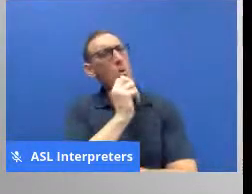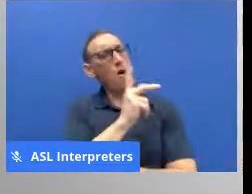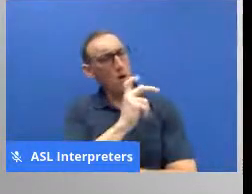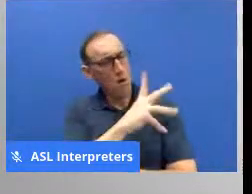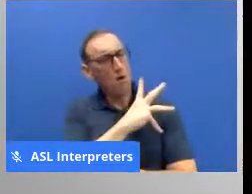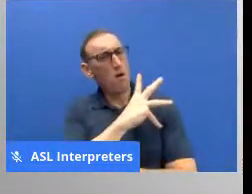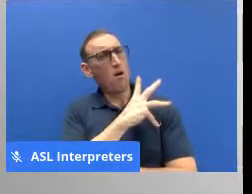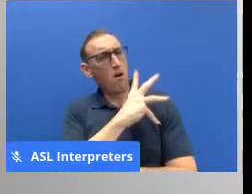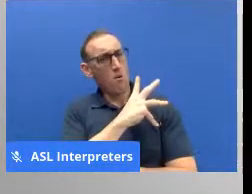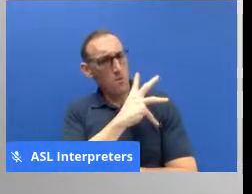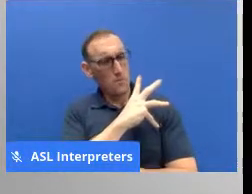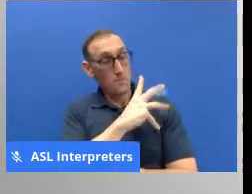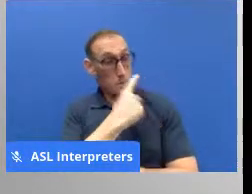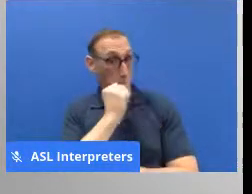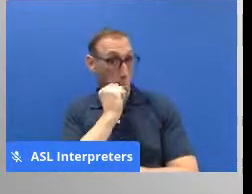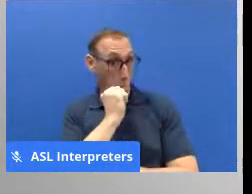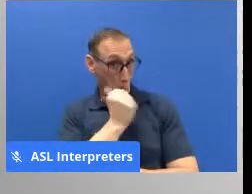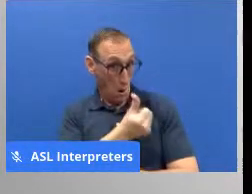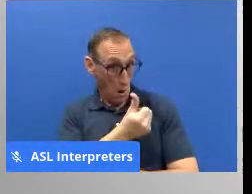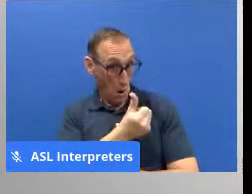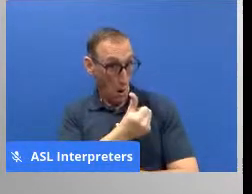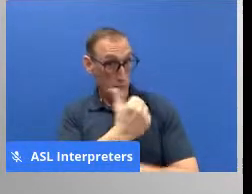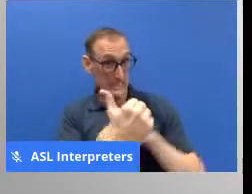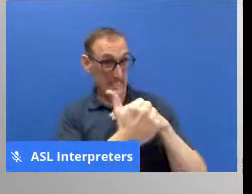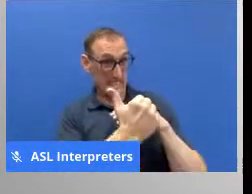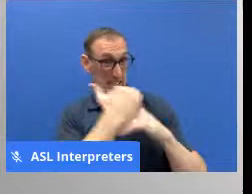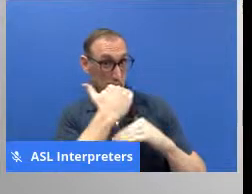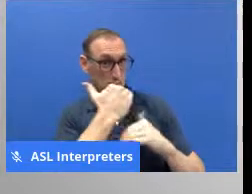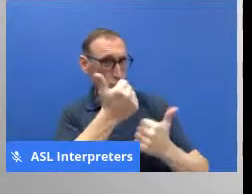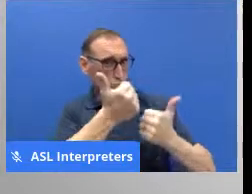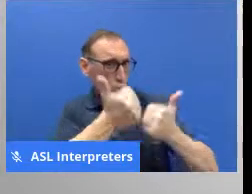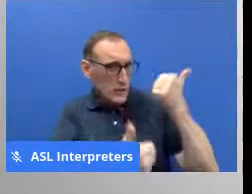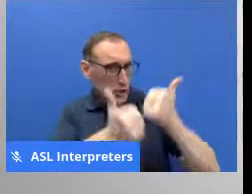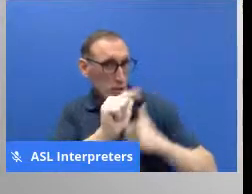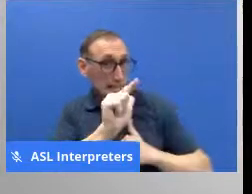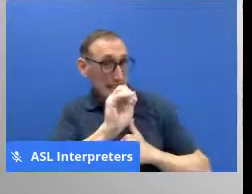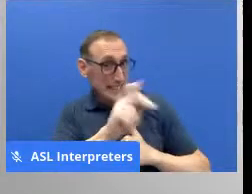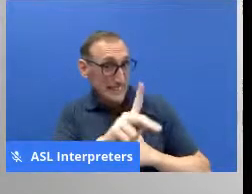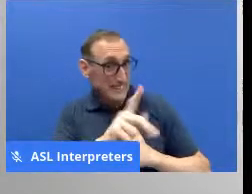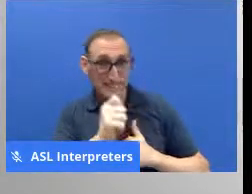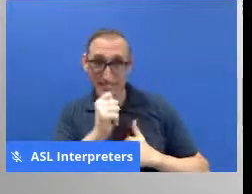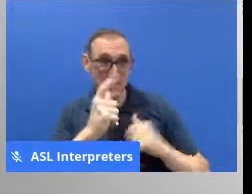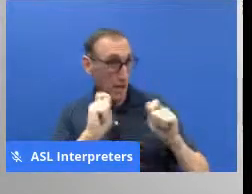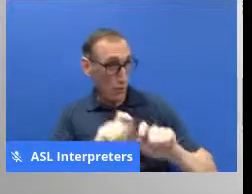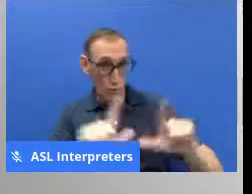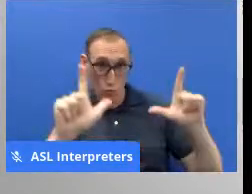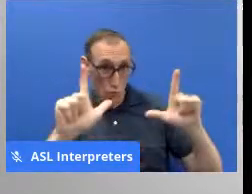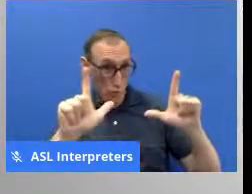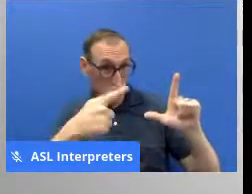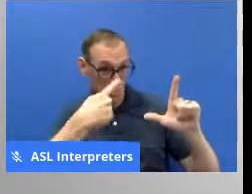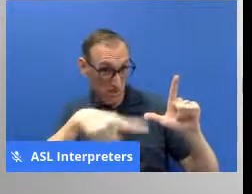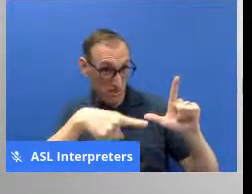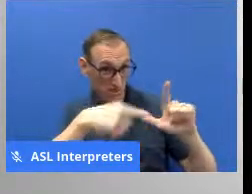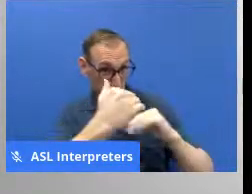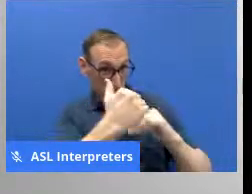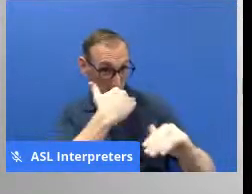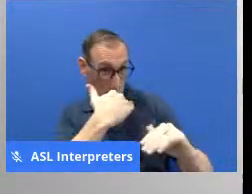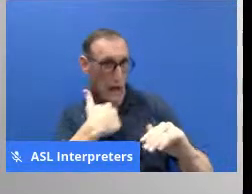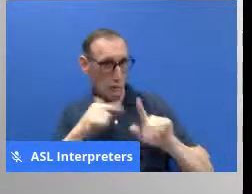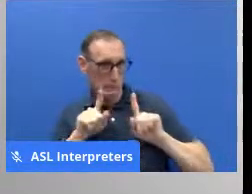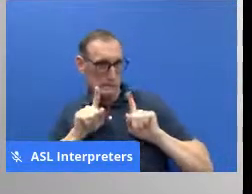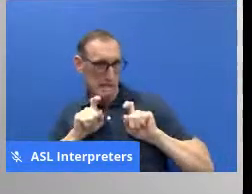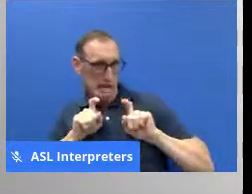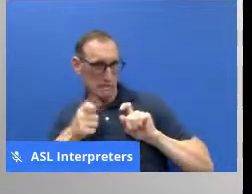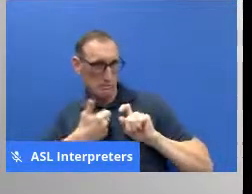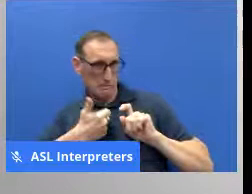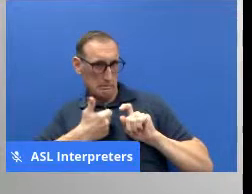can tomorrow, maybe just shoot me one of those that's not working. Okay. Just so I can test it, and I'll go back and test